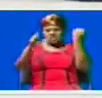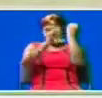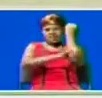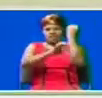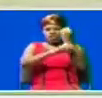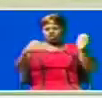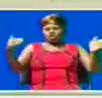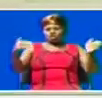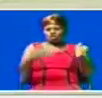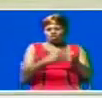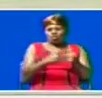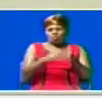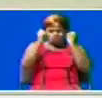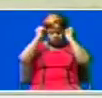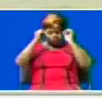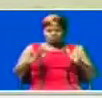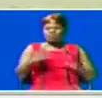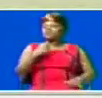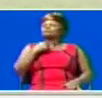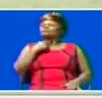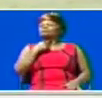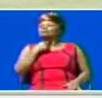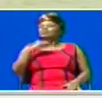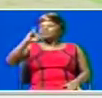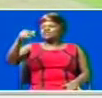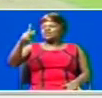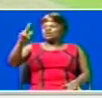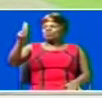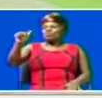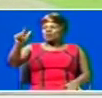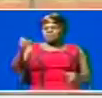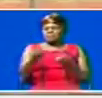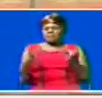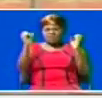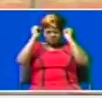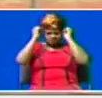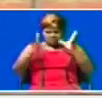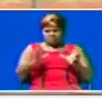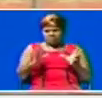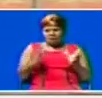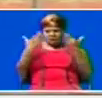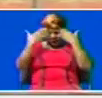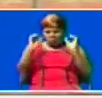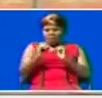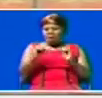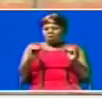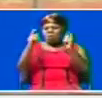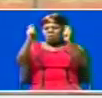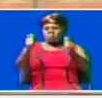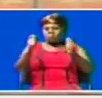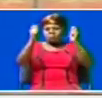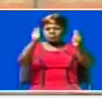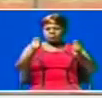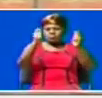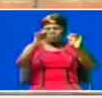a halt, leaving students stranded. At JQAT University, many students, unsure of how long the standoff between their